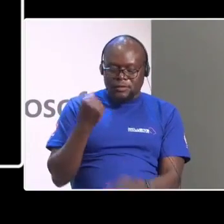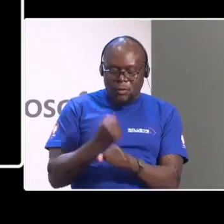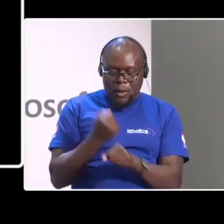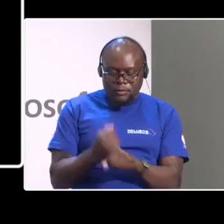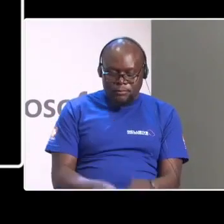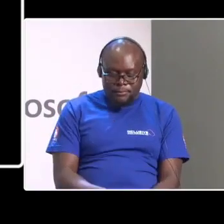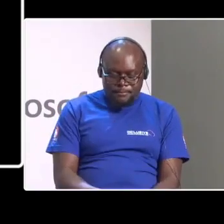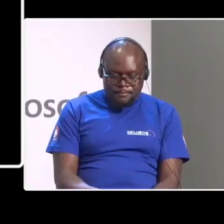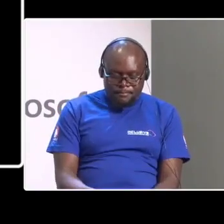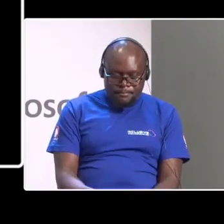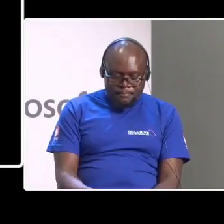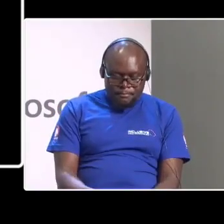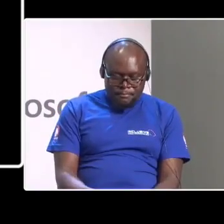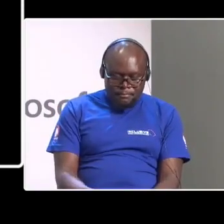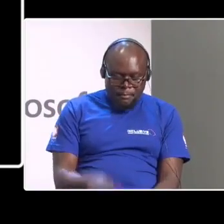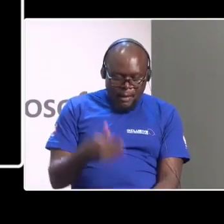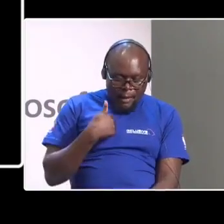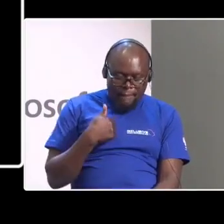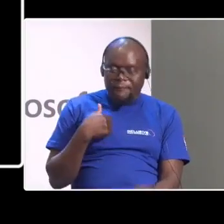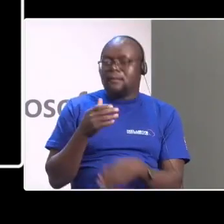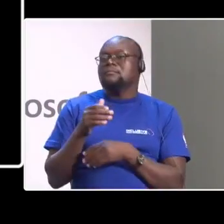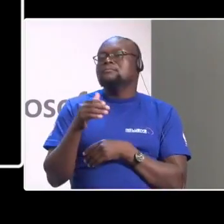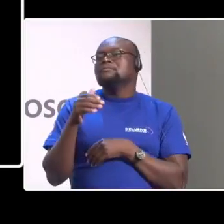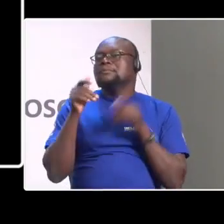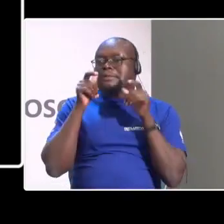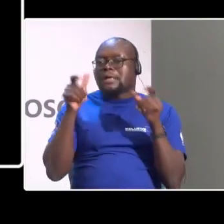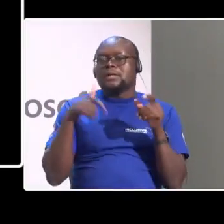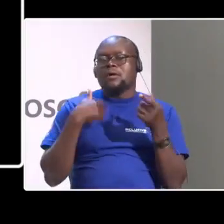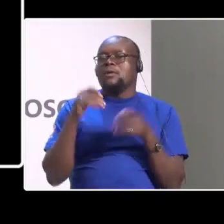I'm going to go and either have a Tusker or watch paint dry.